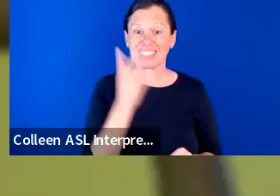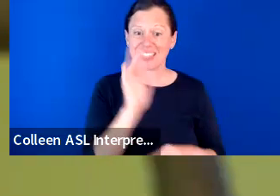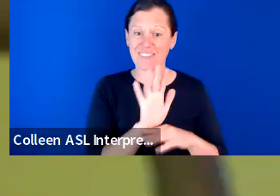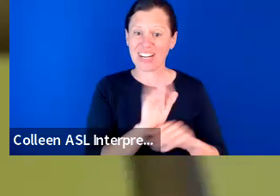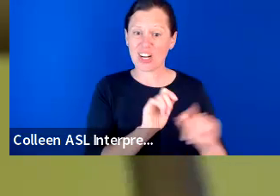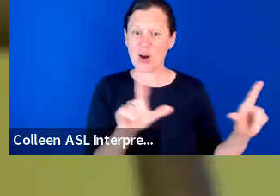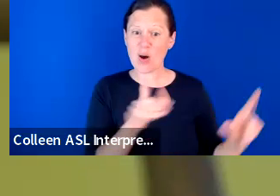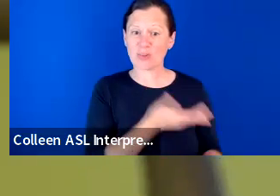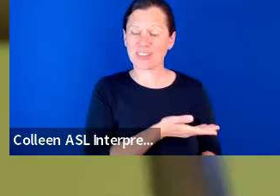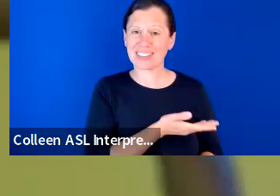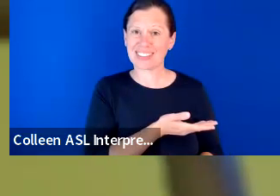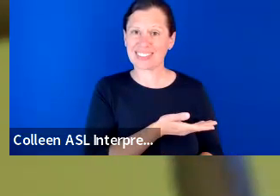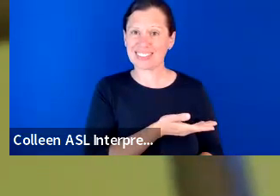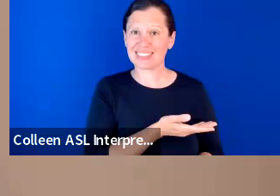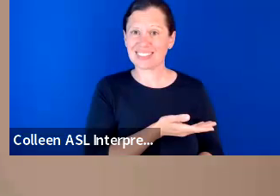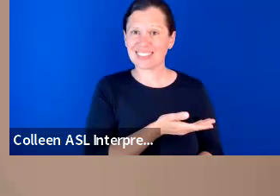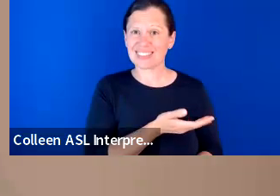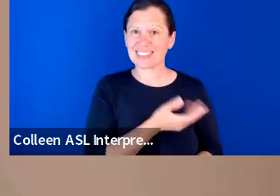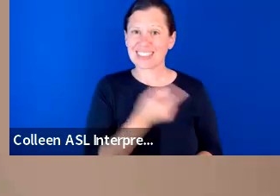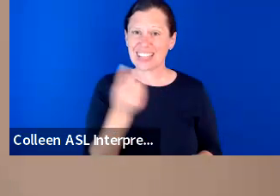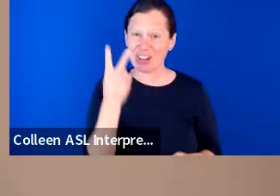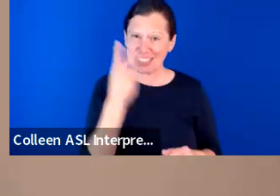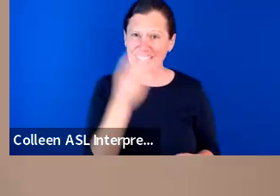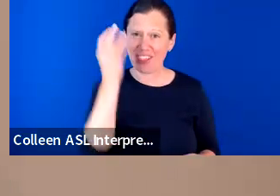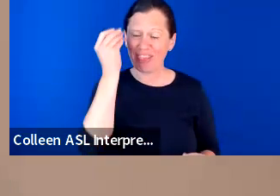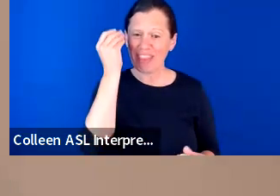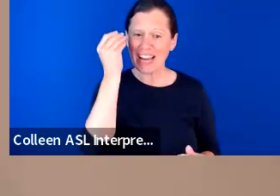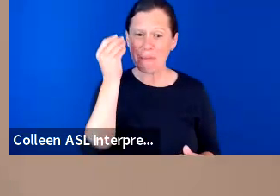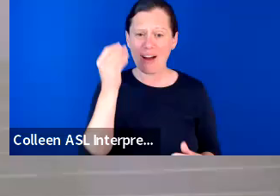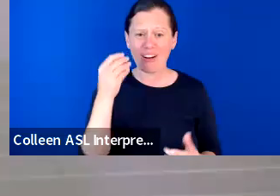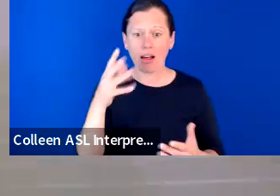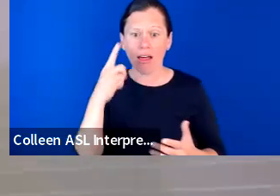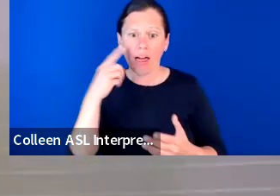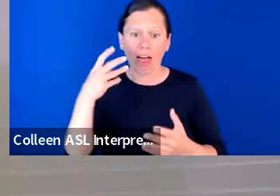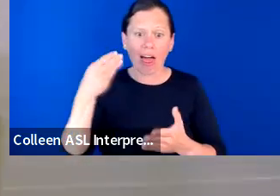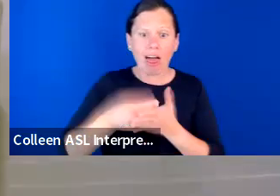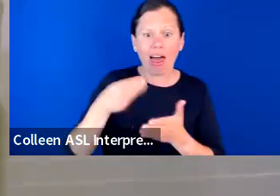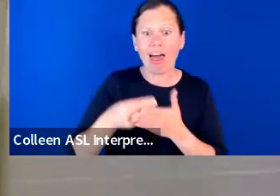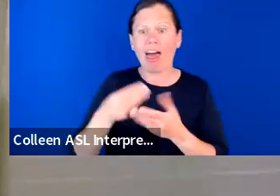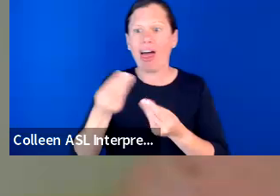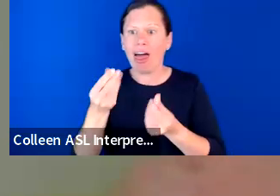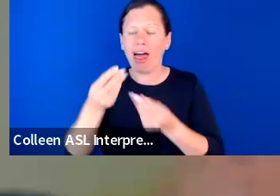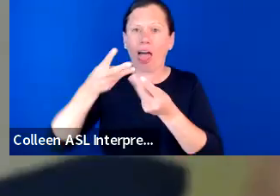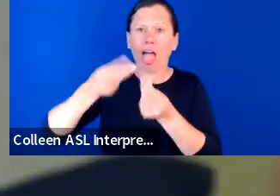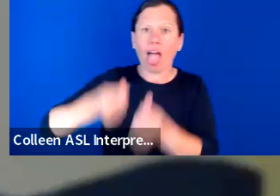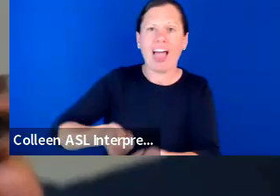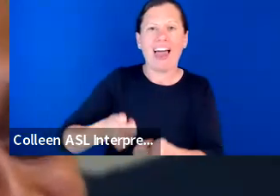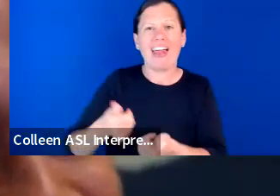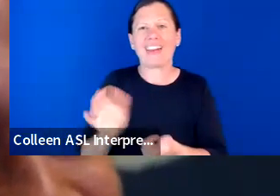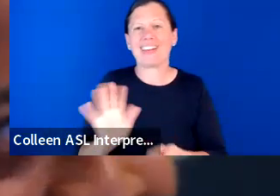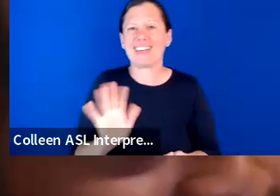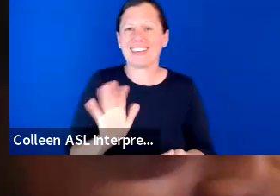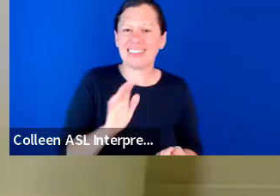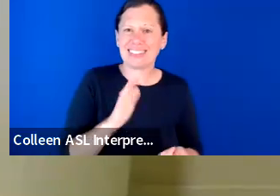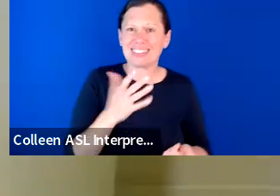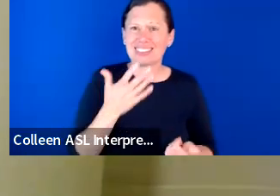years is money. We have a new family member living with us, which is my mother-in-law, Kathleen. She has had MS as my husband since 6. We